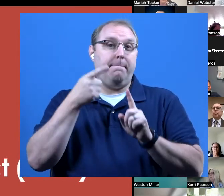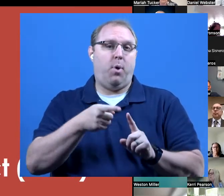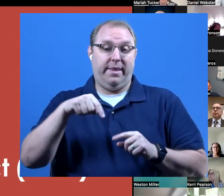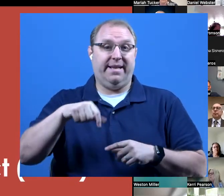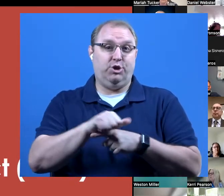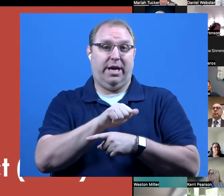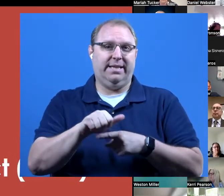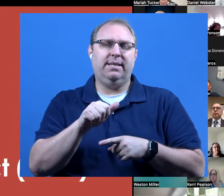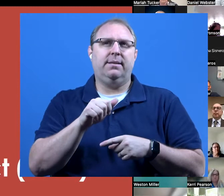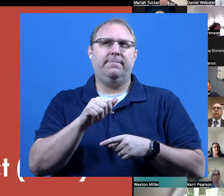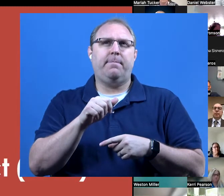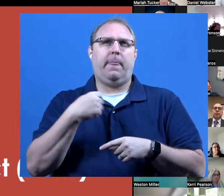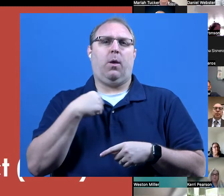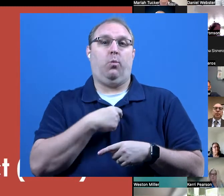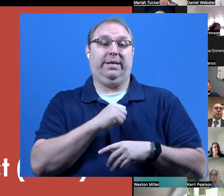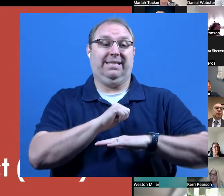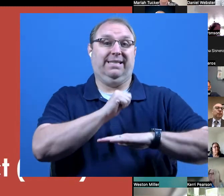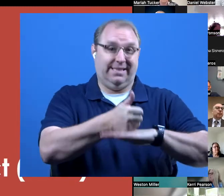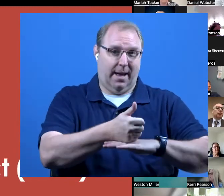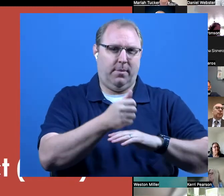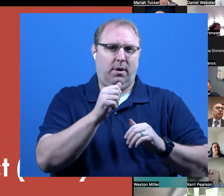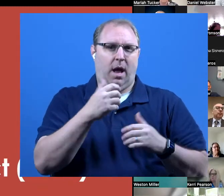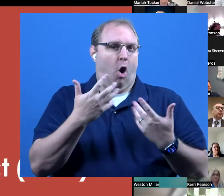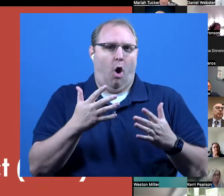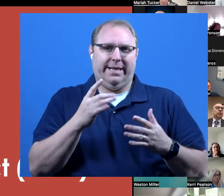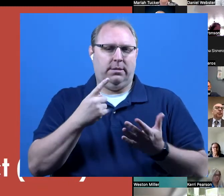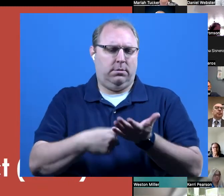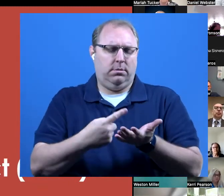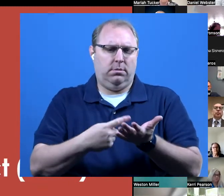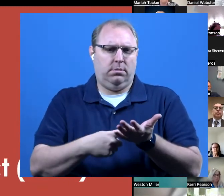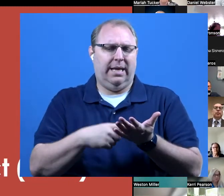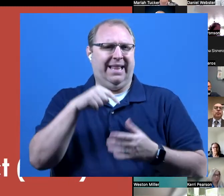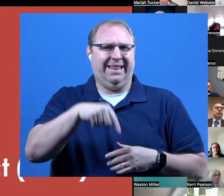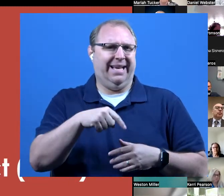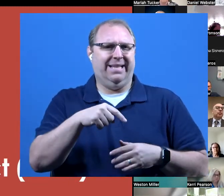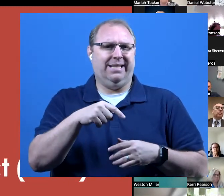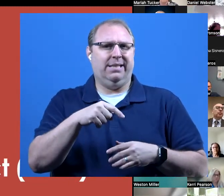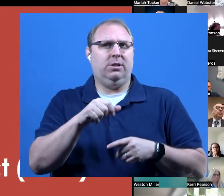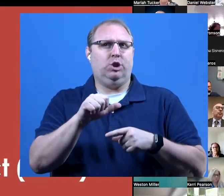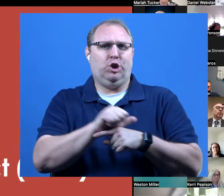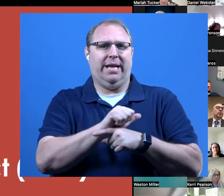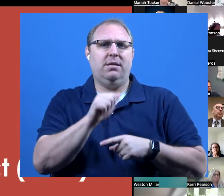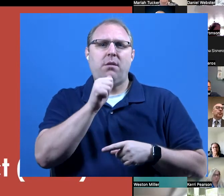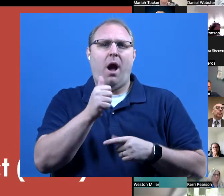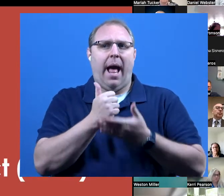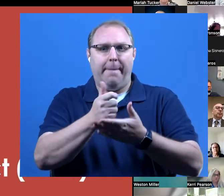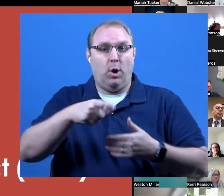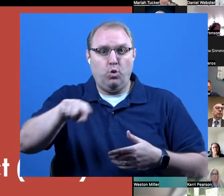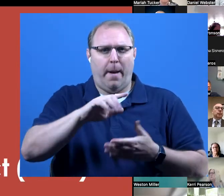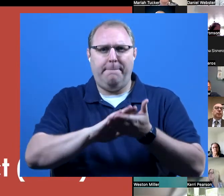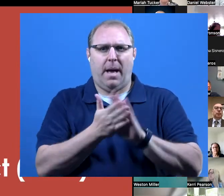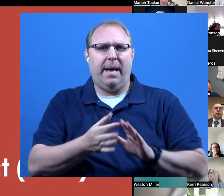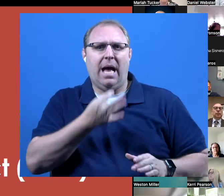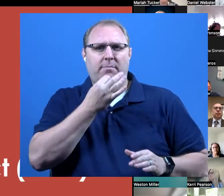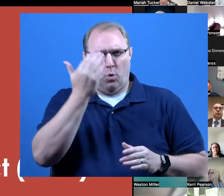make you experts at all in any of these rules, but just give you some of the specifics that have to do with you specifically as